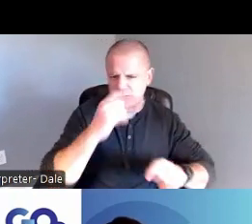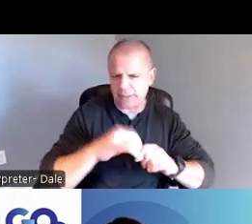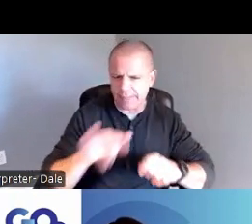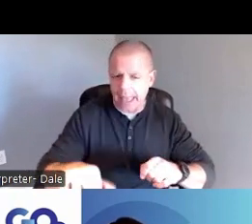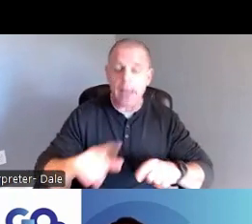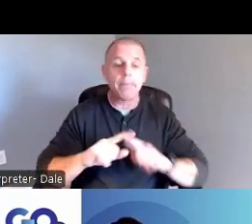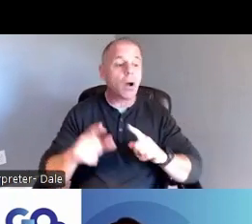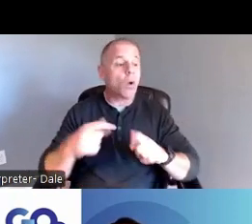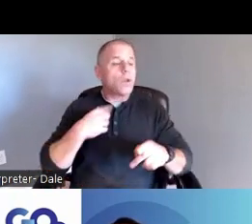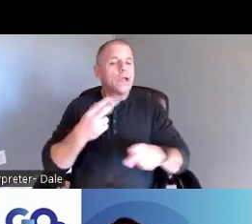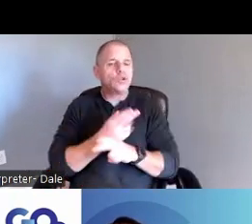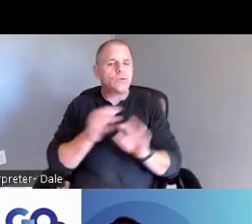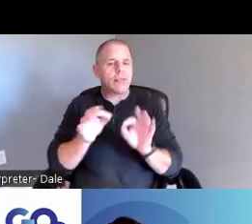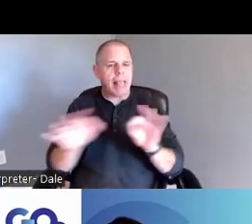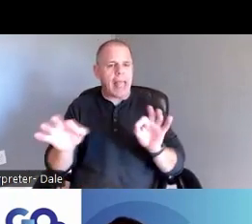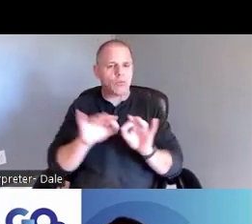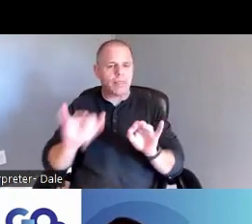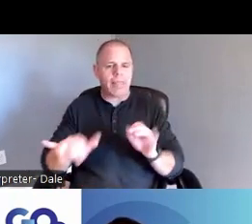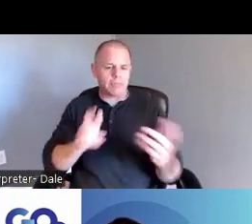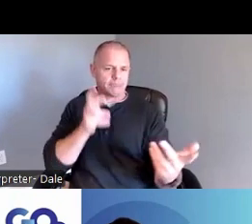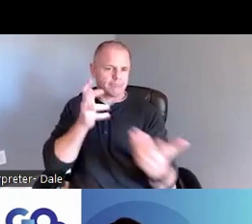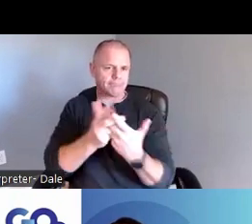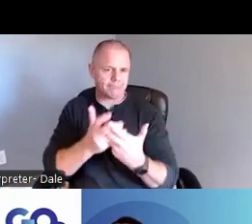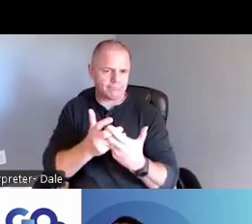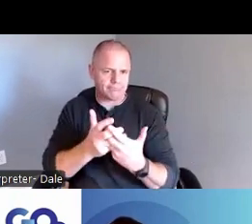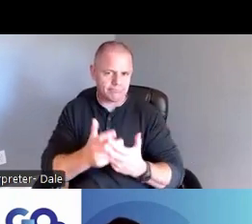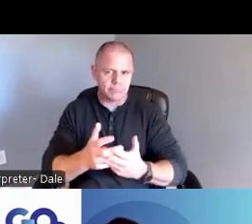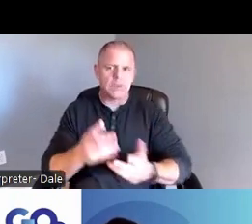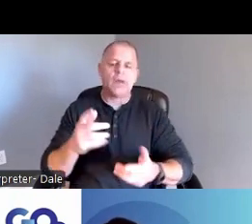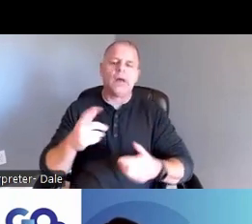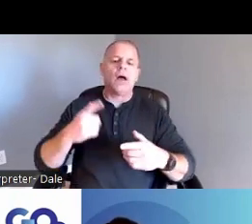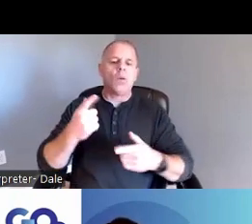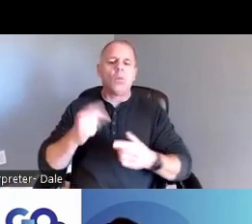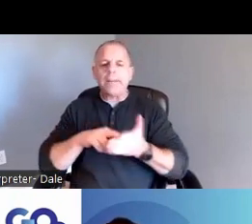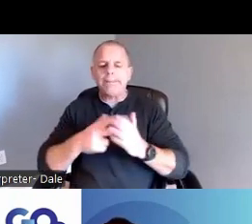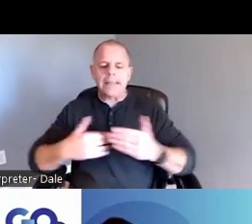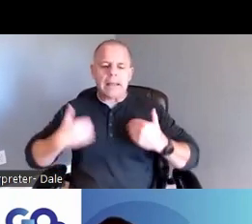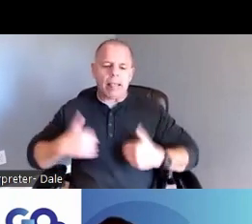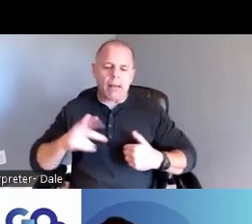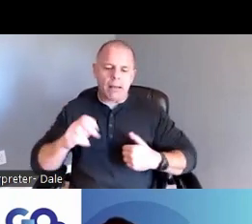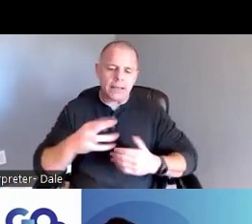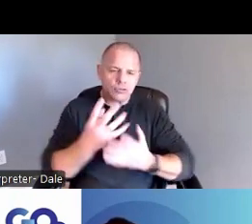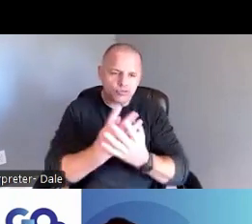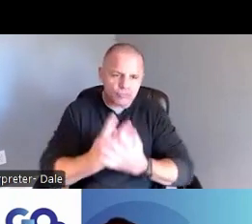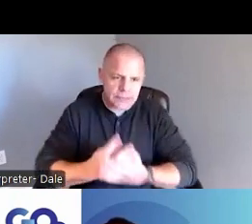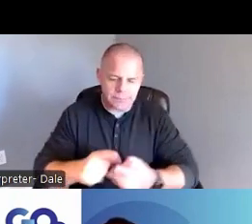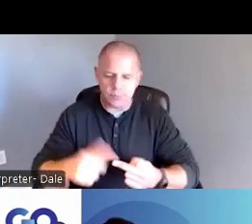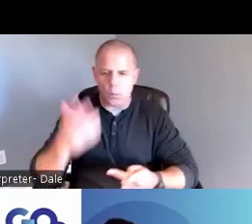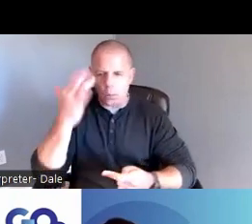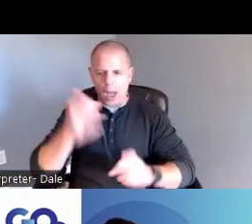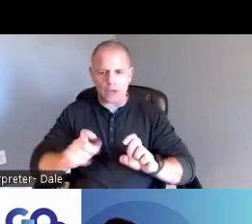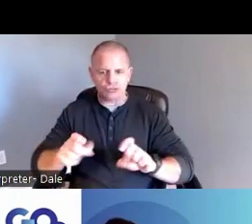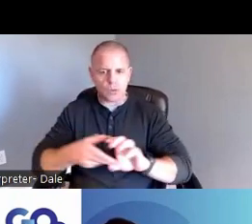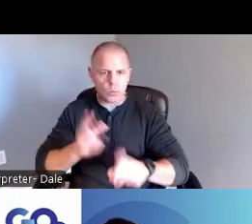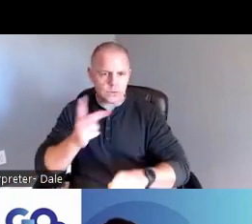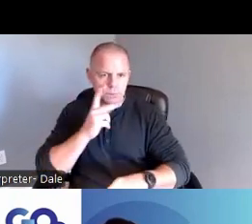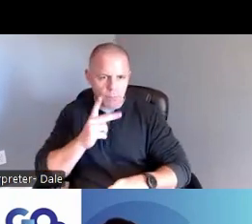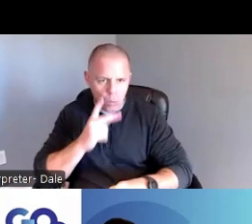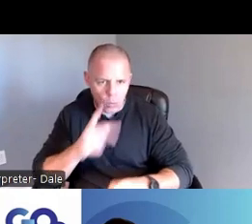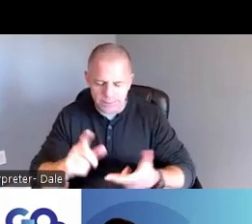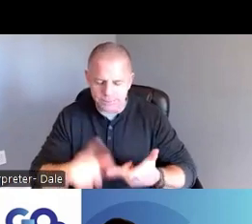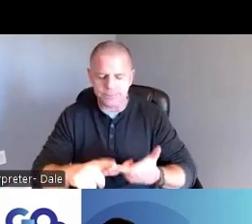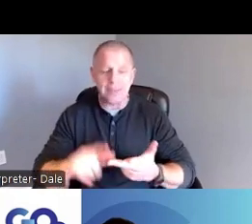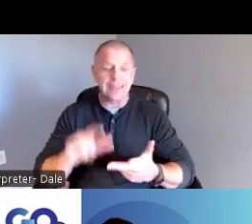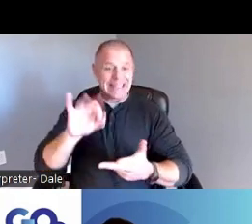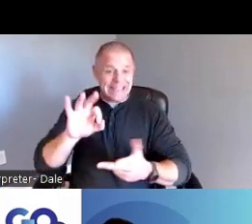easily digestible, from what is lung cancer screening, why to quit smoking, to after diagnosis and talking